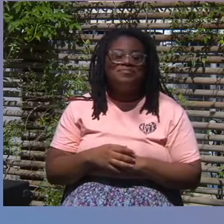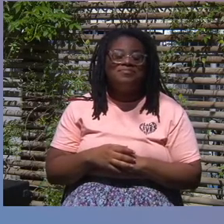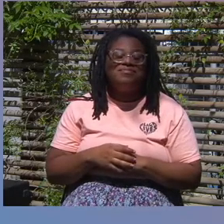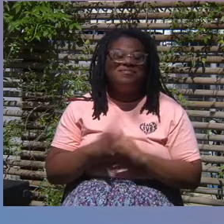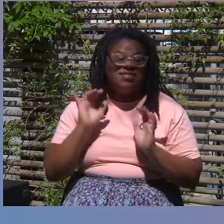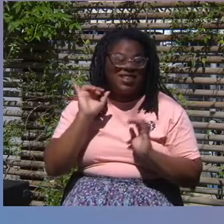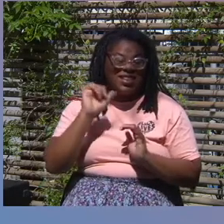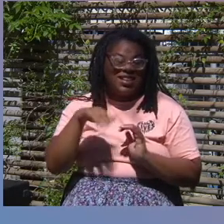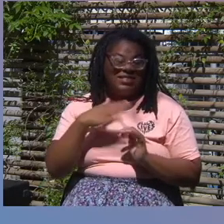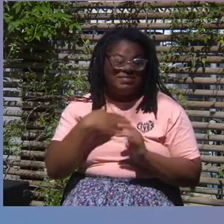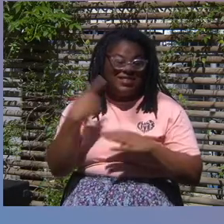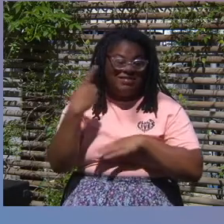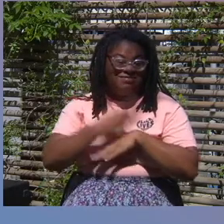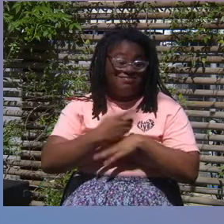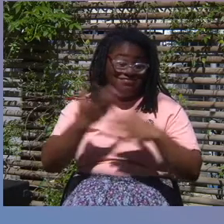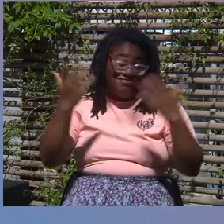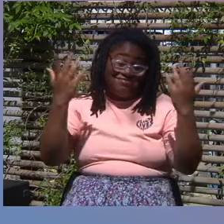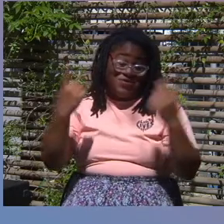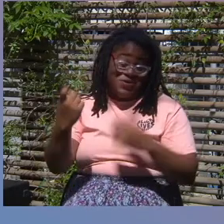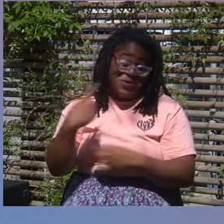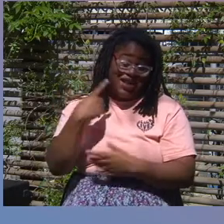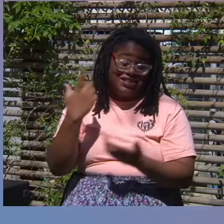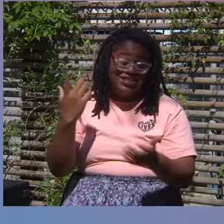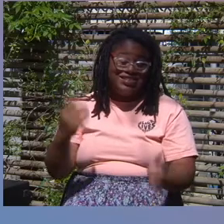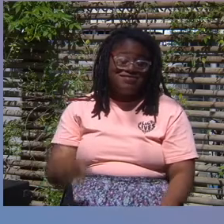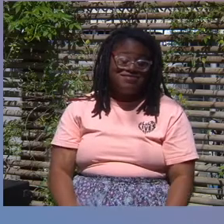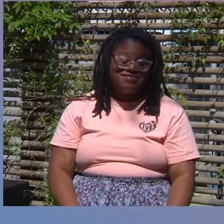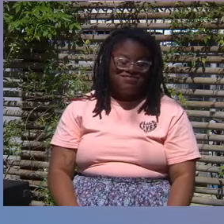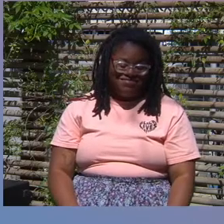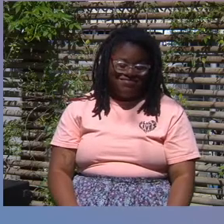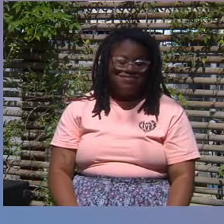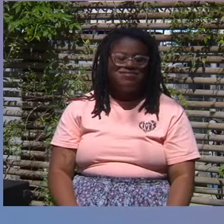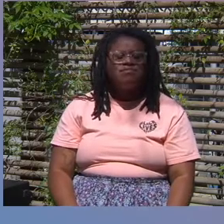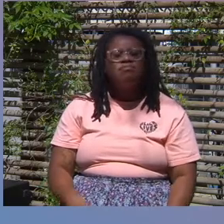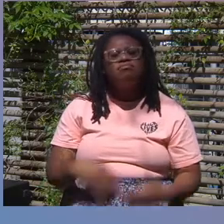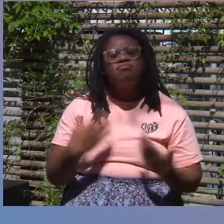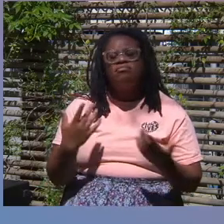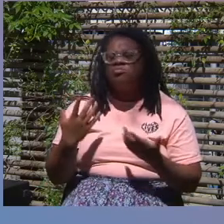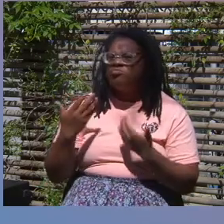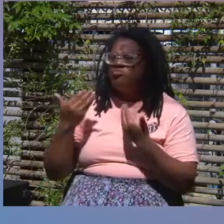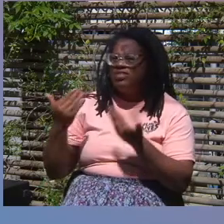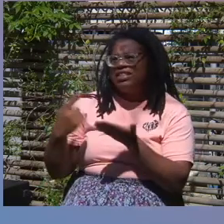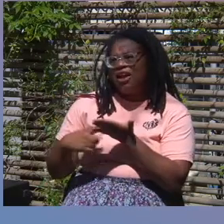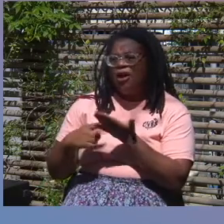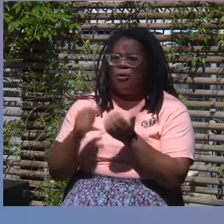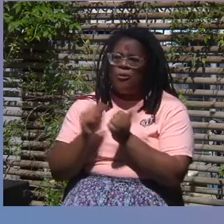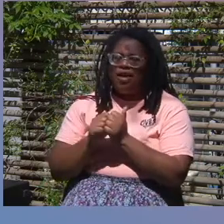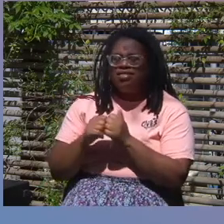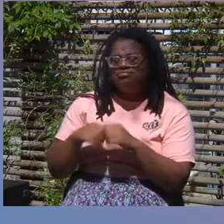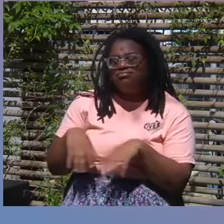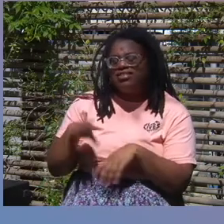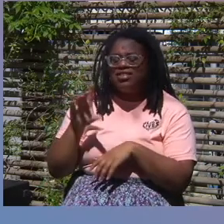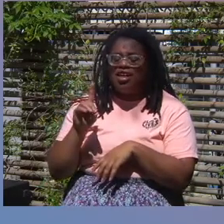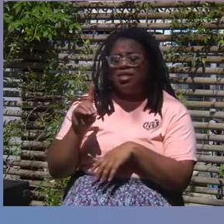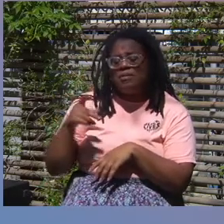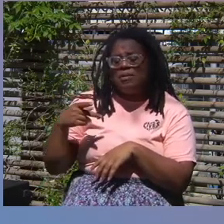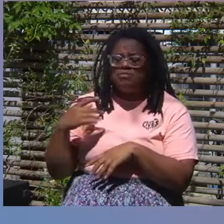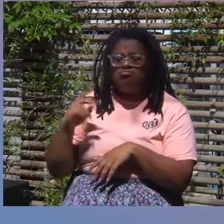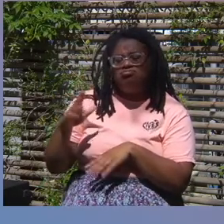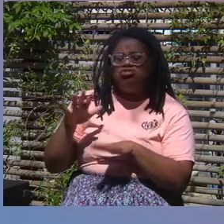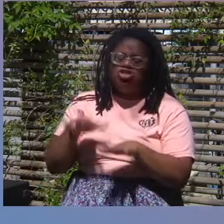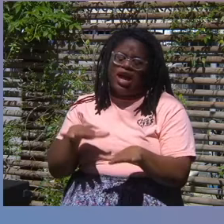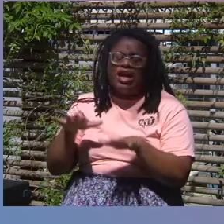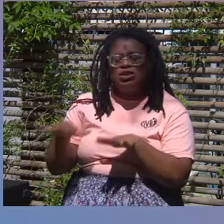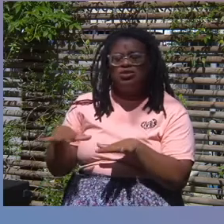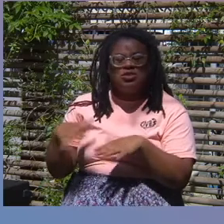Yeah. So that's my day. Yeah. I mean, you asked. Telling the truth. Just talking to Dolly Parton, you know, just cash. No,